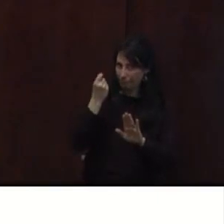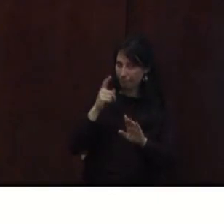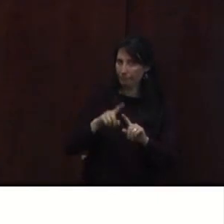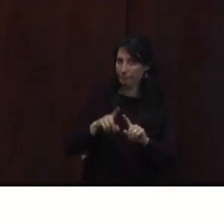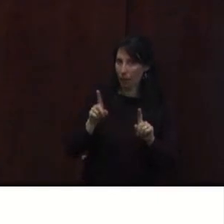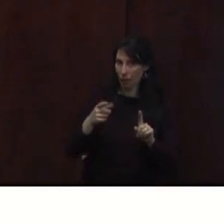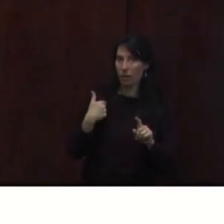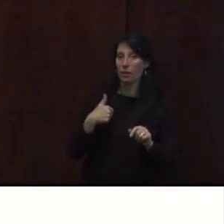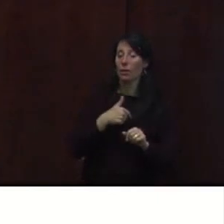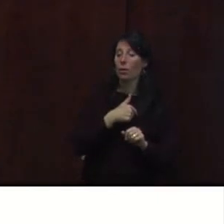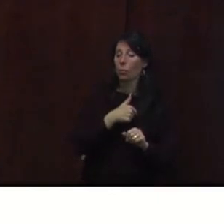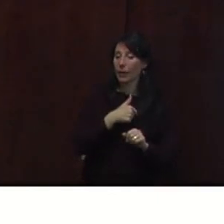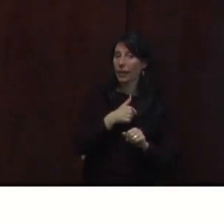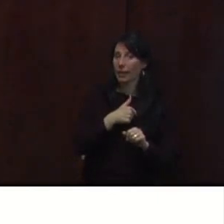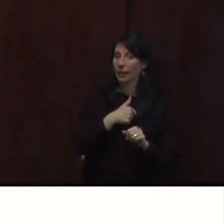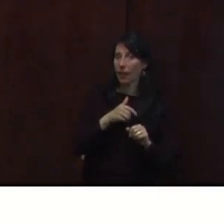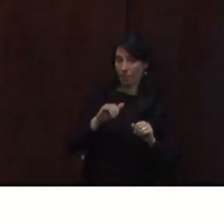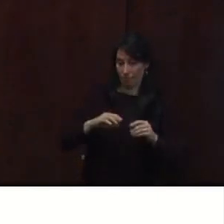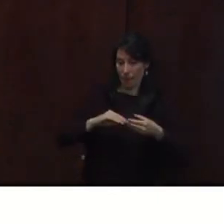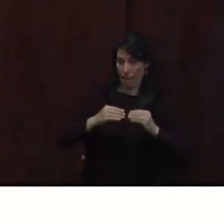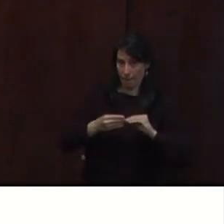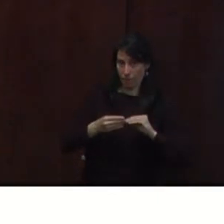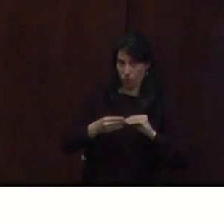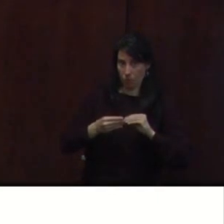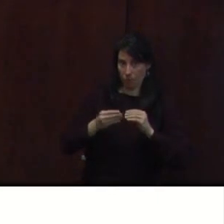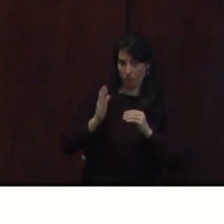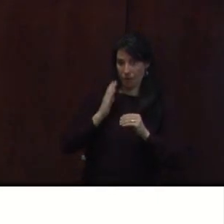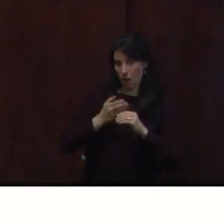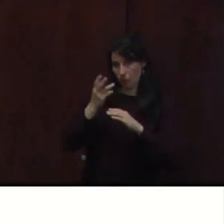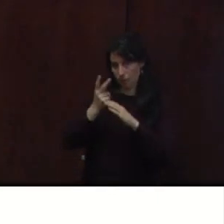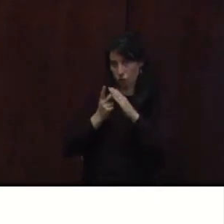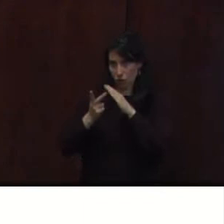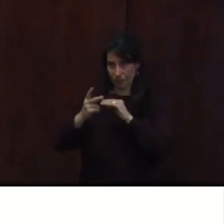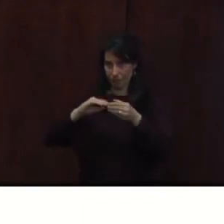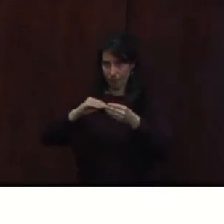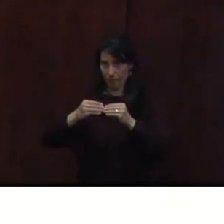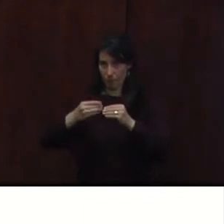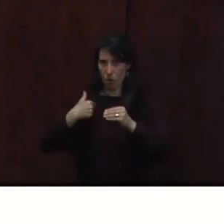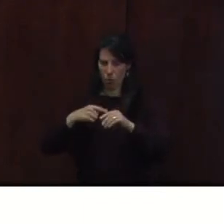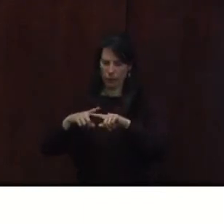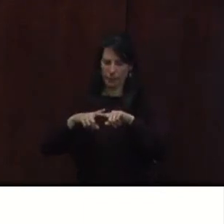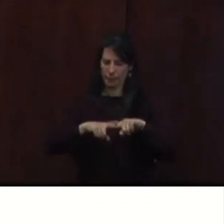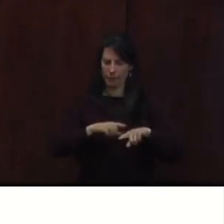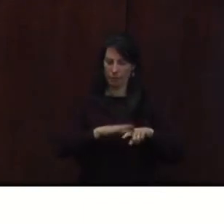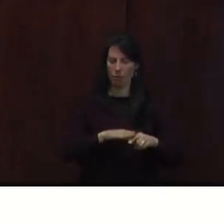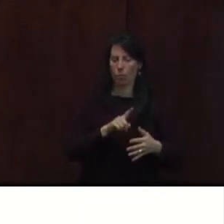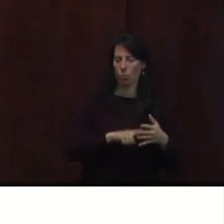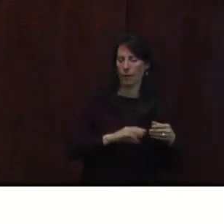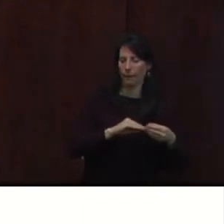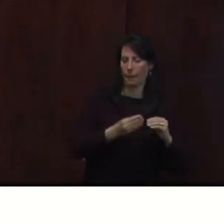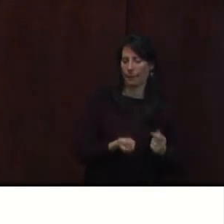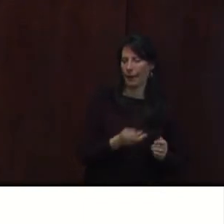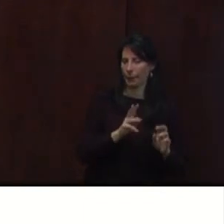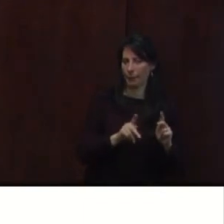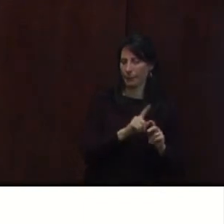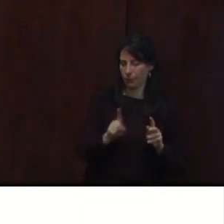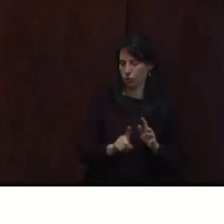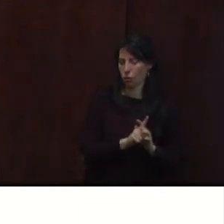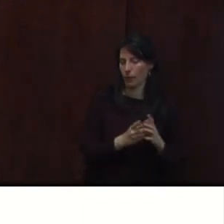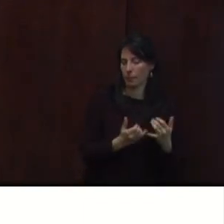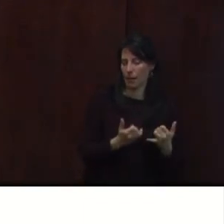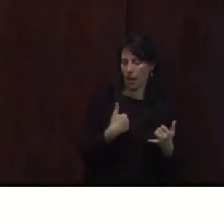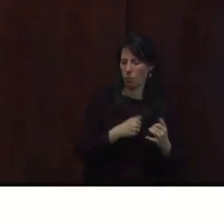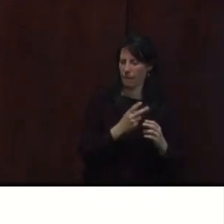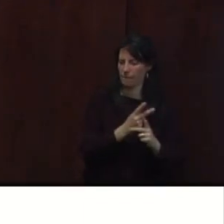projected throughputs are based on what we're seeing so far at current operations. As we scale up, those mathematics might not always work out. We did